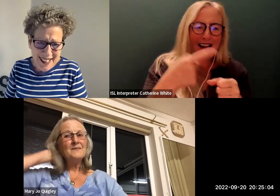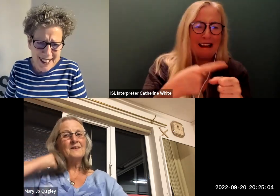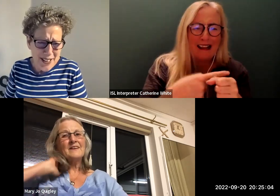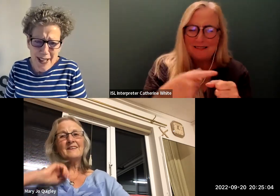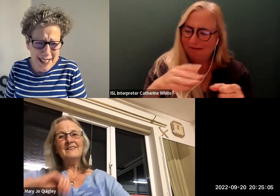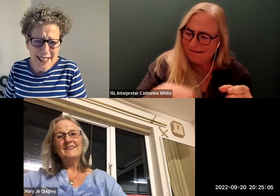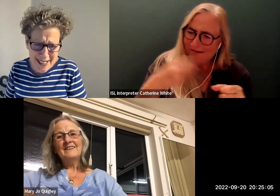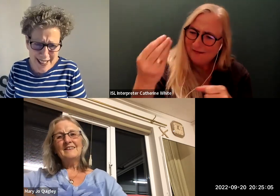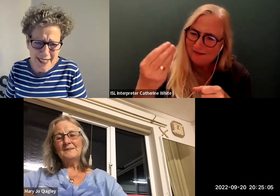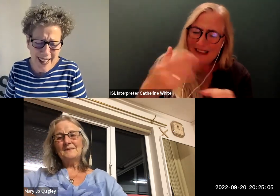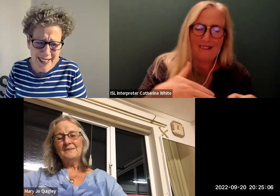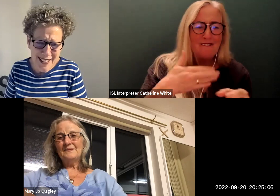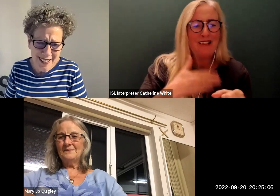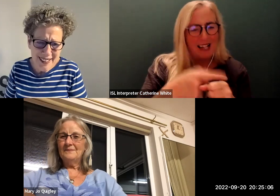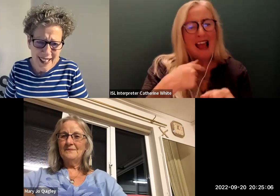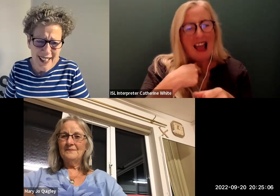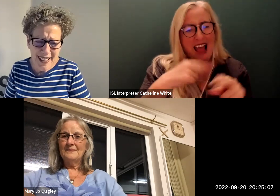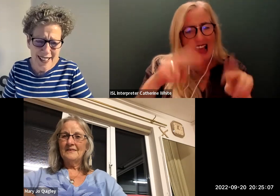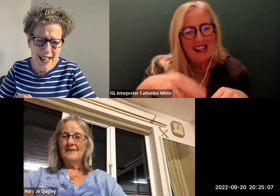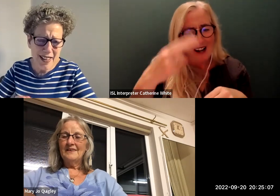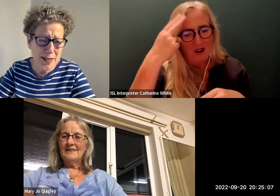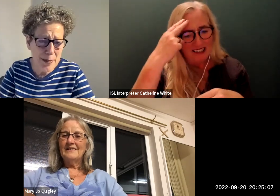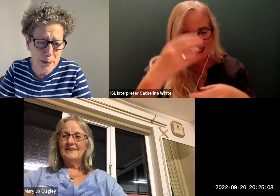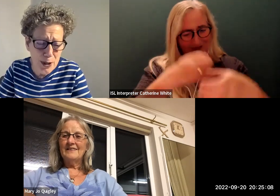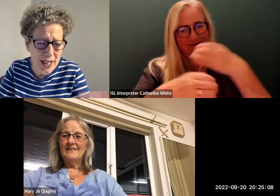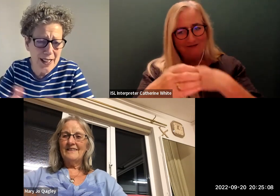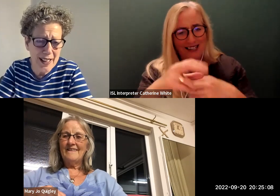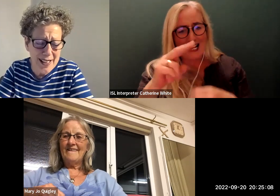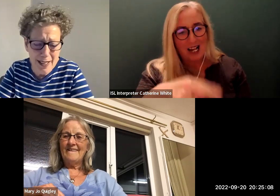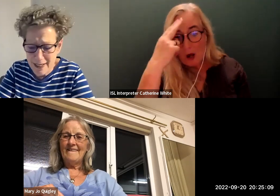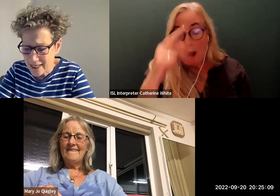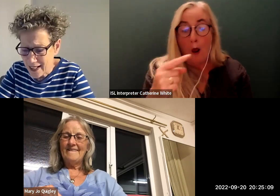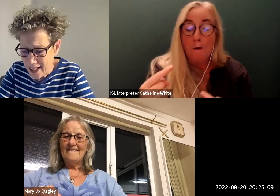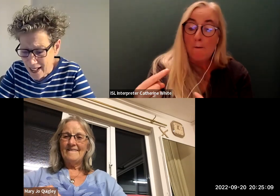yeah, Right, yeah. so I can understand that. Mm, I can understand that. And yeah. bullying